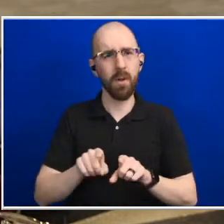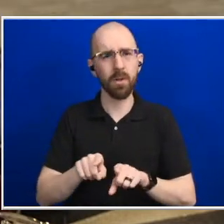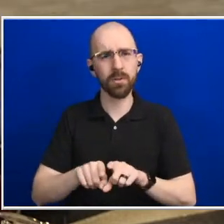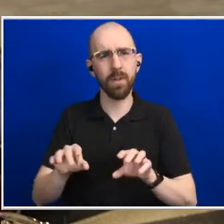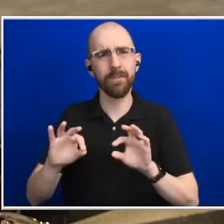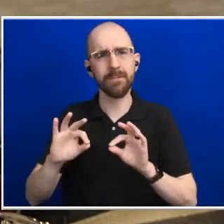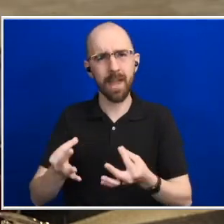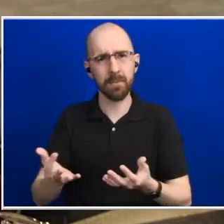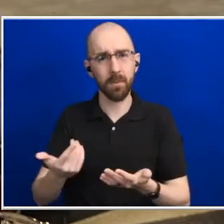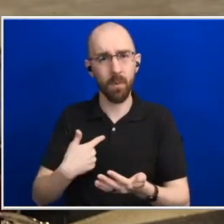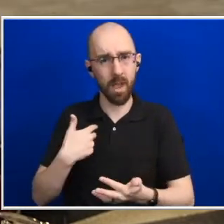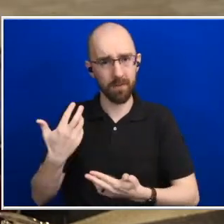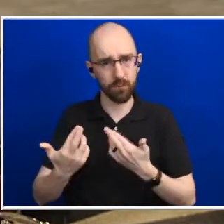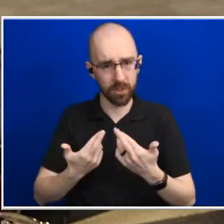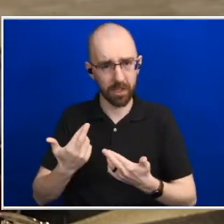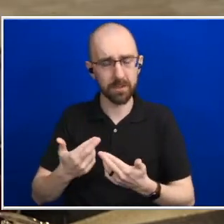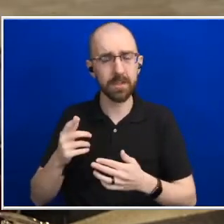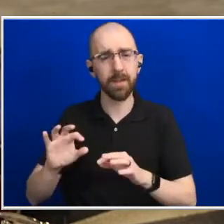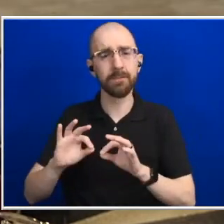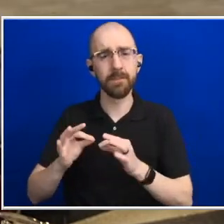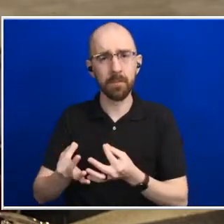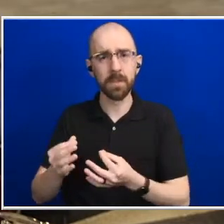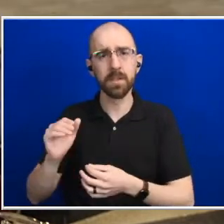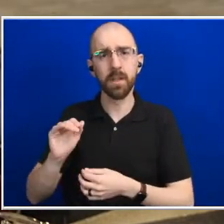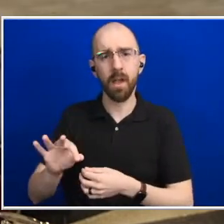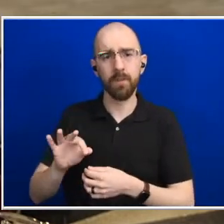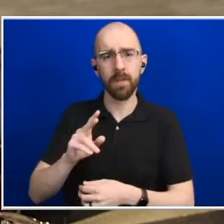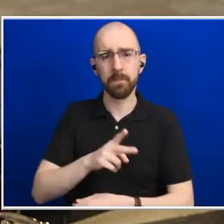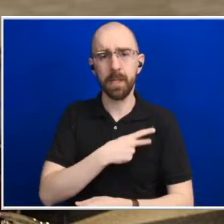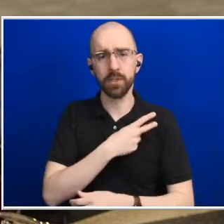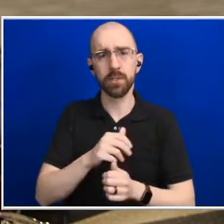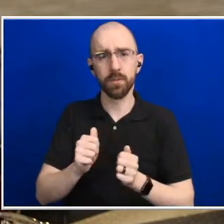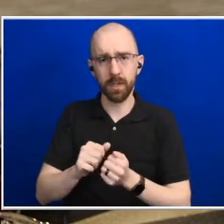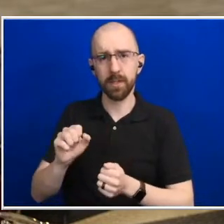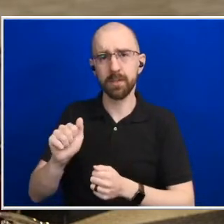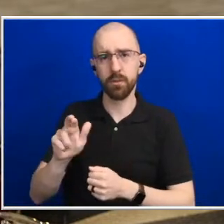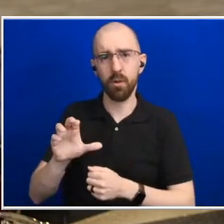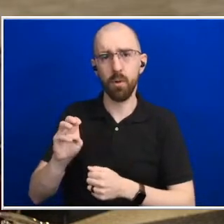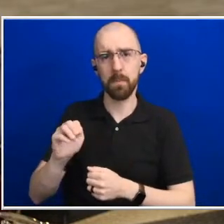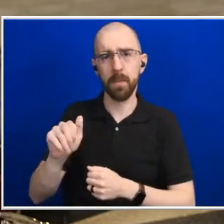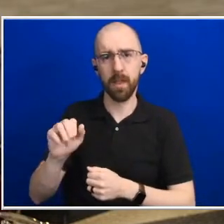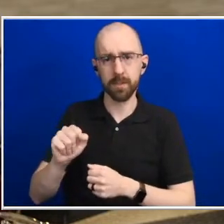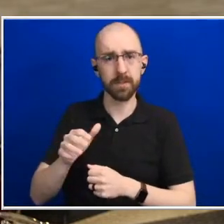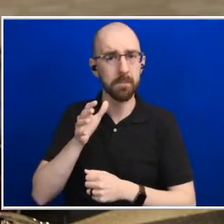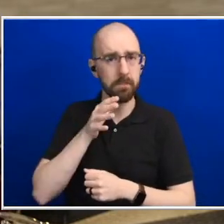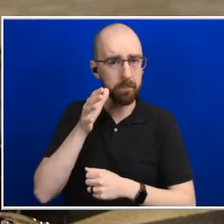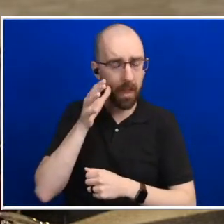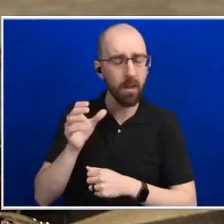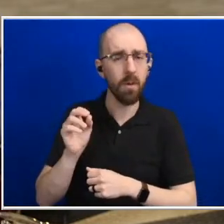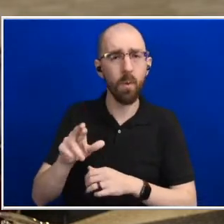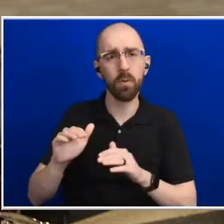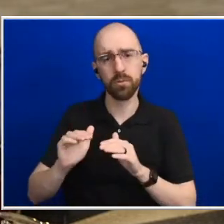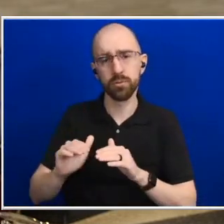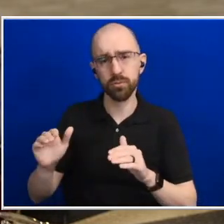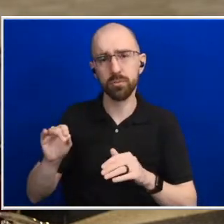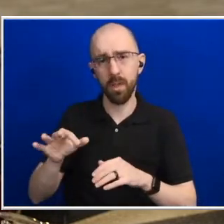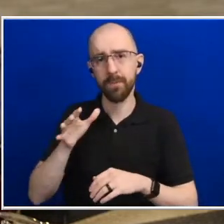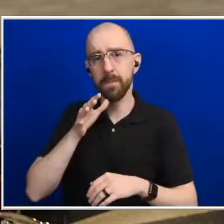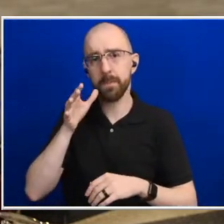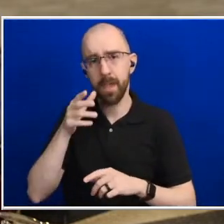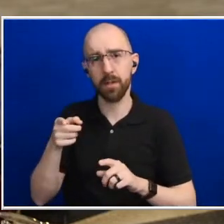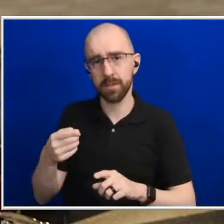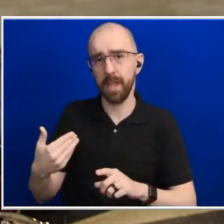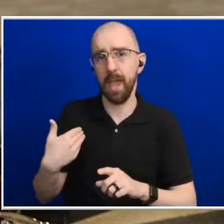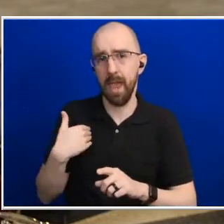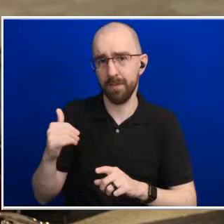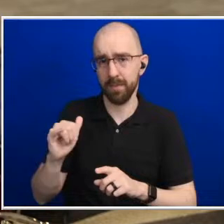the families of patients with sarcomas, whether it's the parents or whether it's the children of the parents that have a sarcoma, they do so